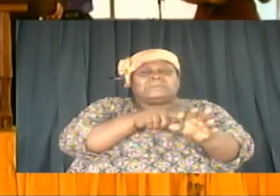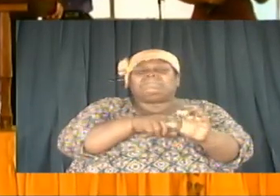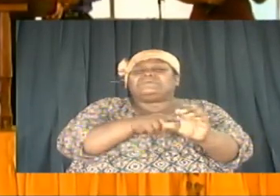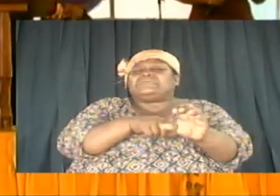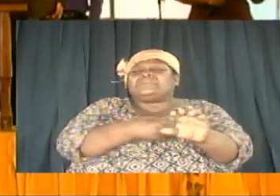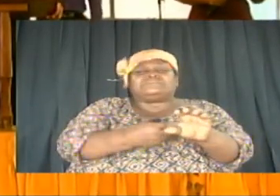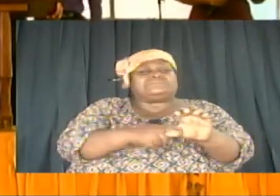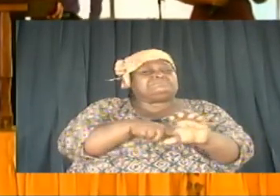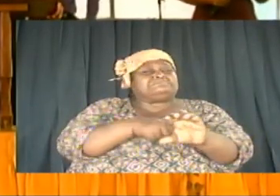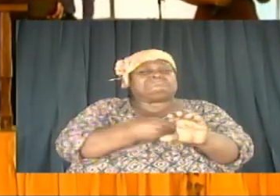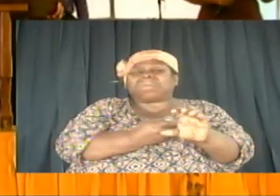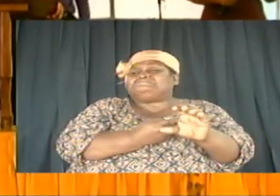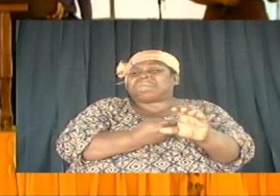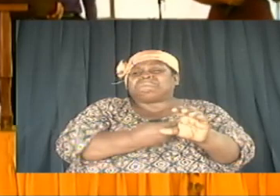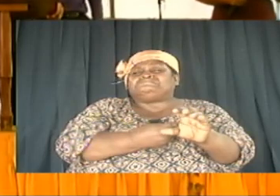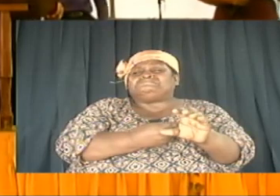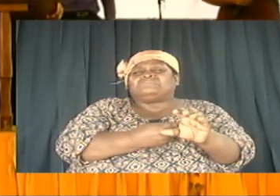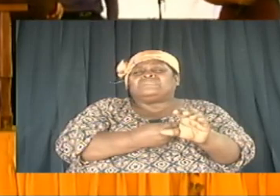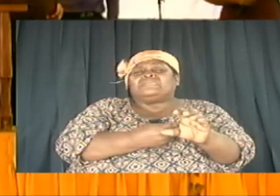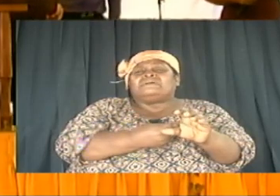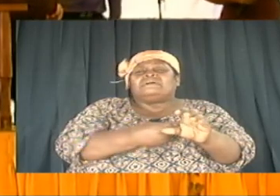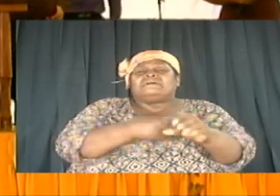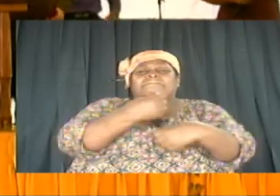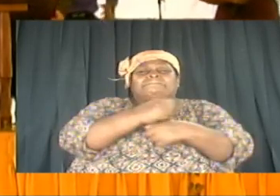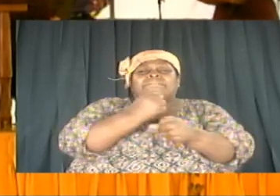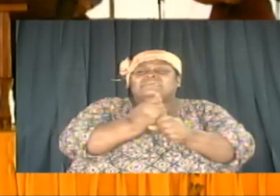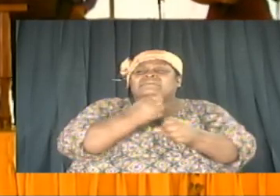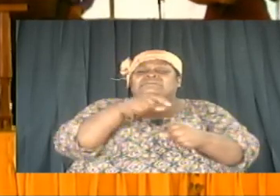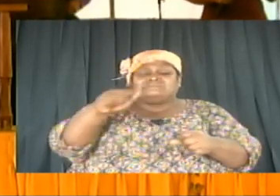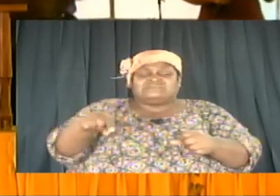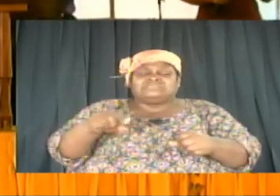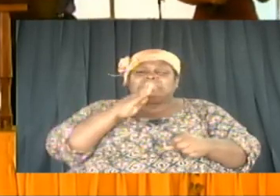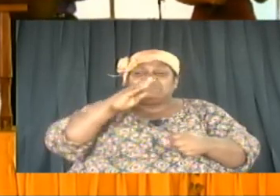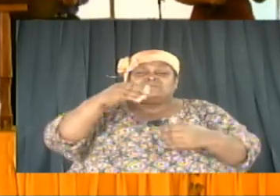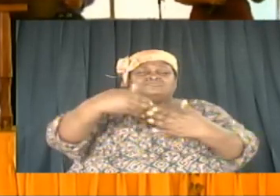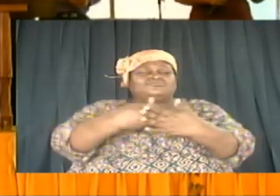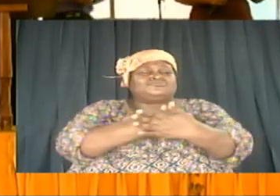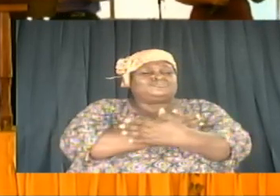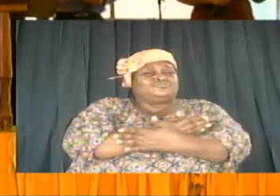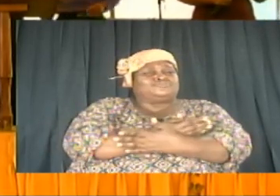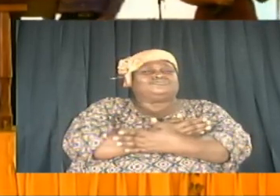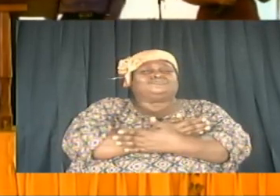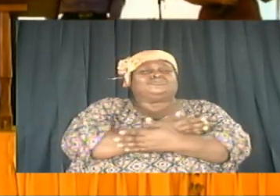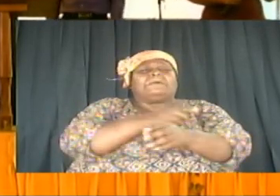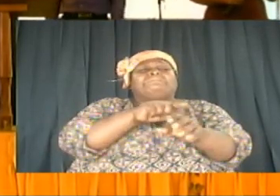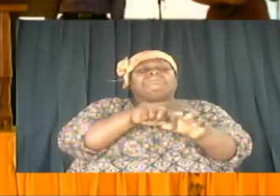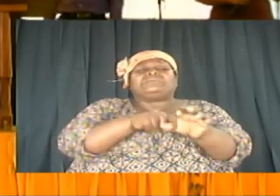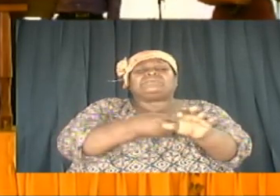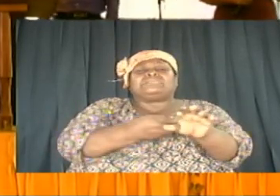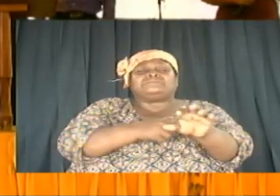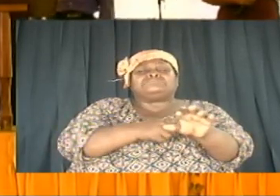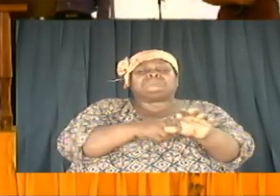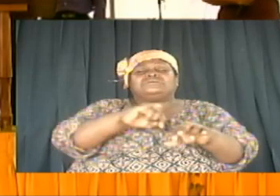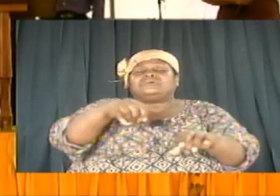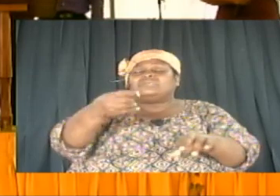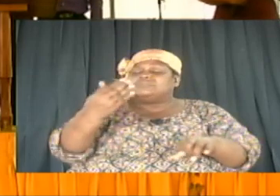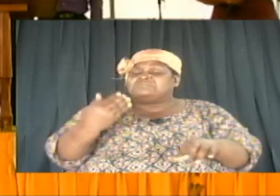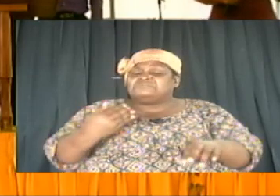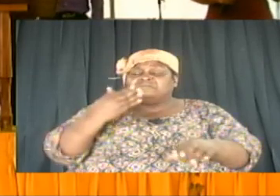yes, we want to let this be a new beginning. Just before we pray, you would